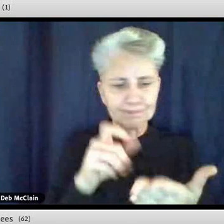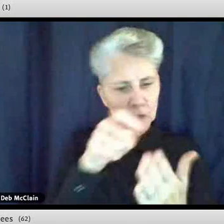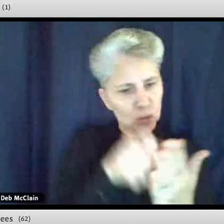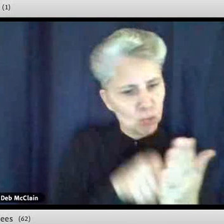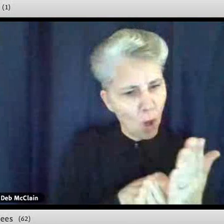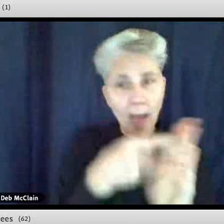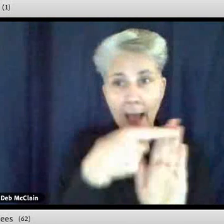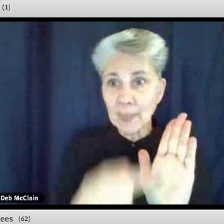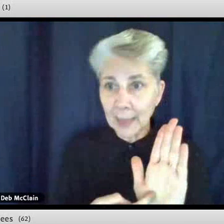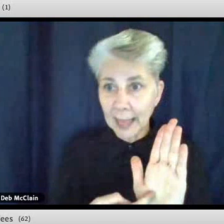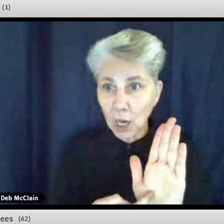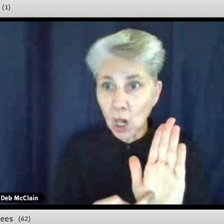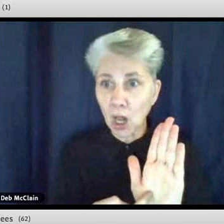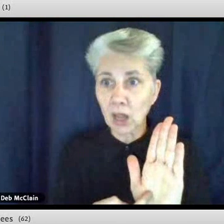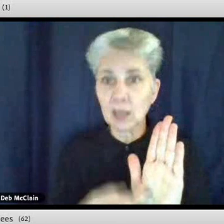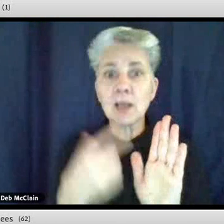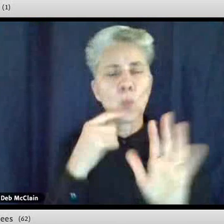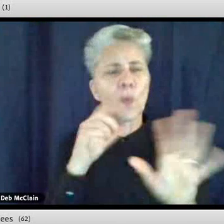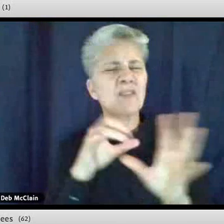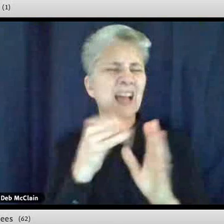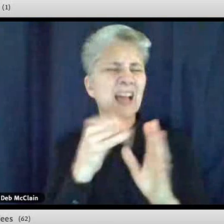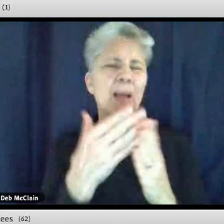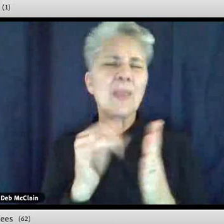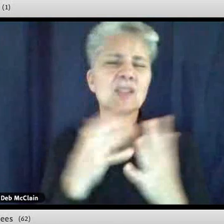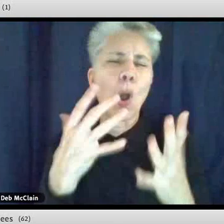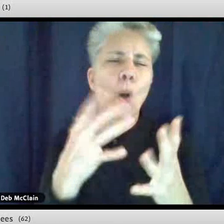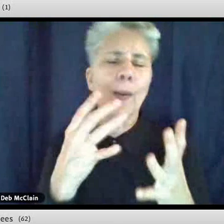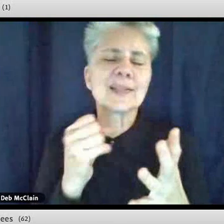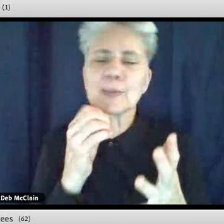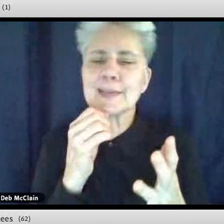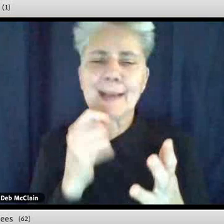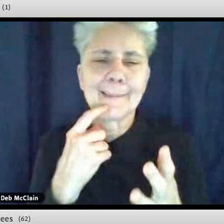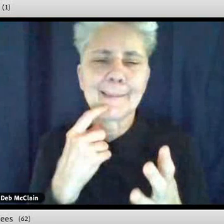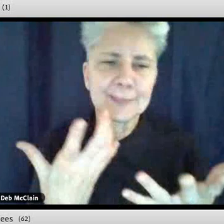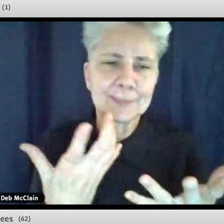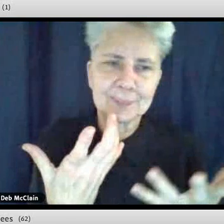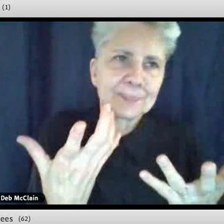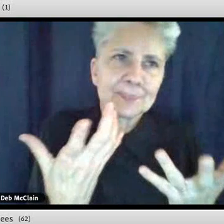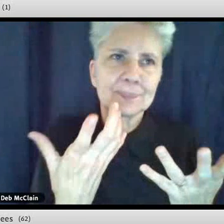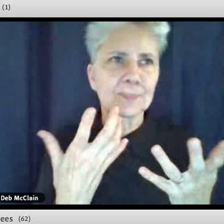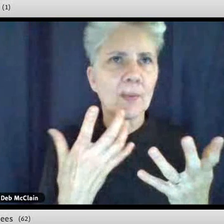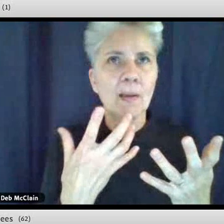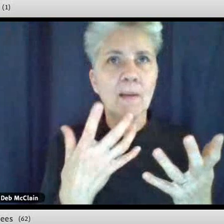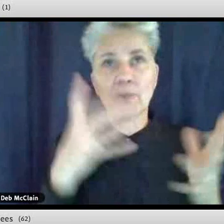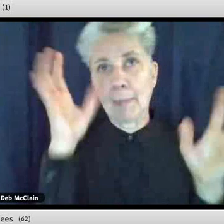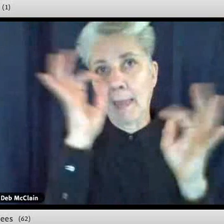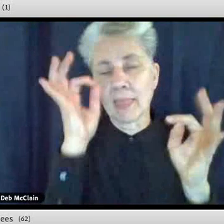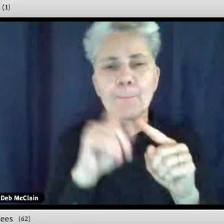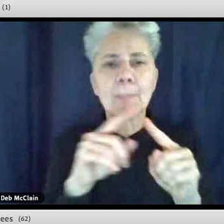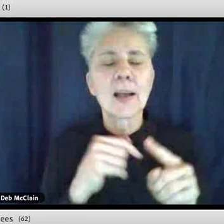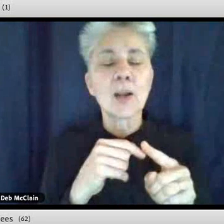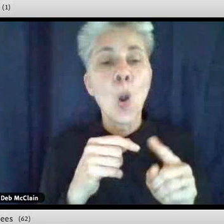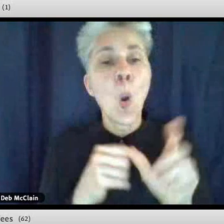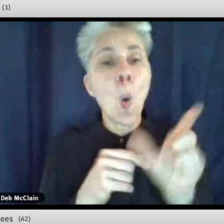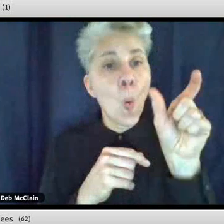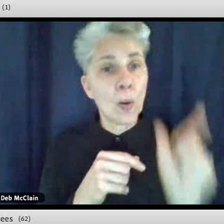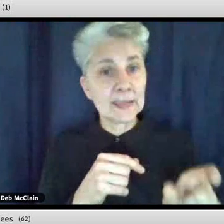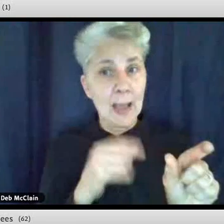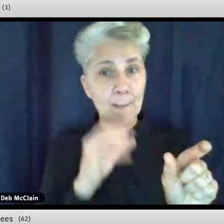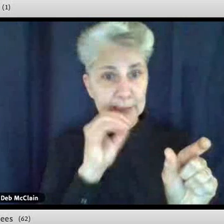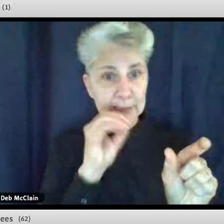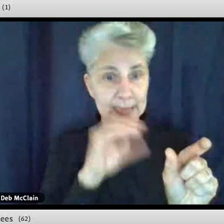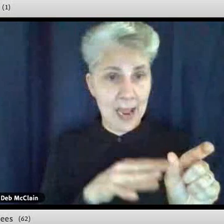an exercise. Remember, I asked you to take out a sheet of paper. I want you to draw a line down the middle. And we've done a little bit of this already, so it's not going to